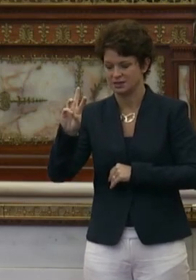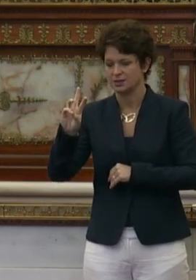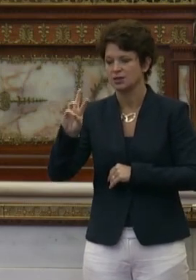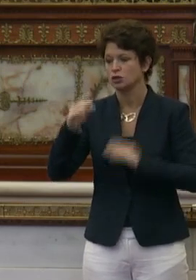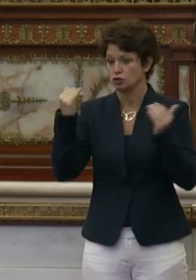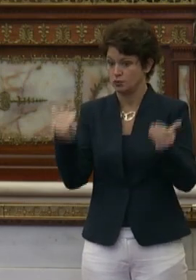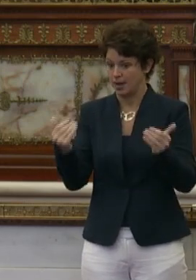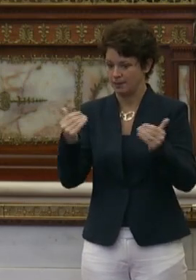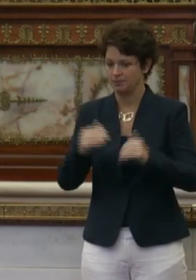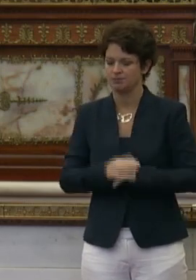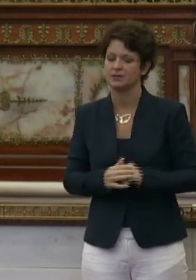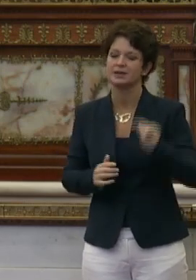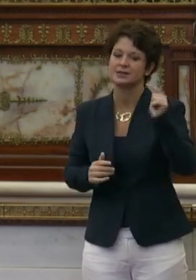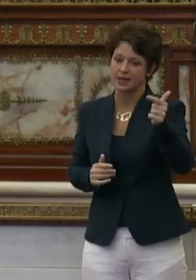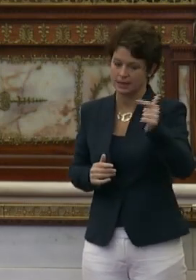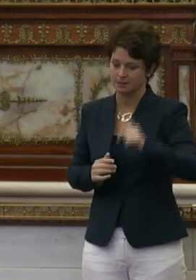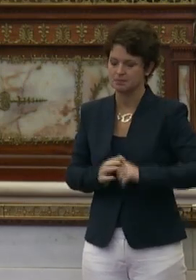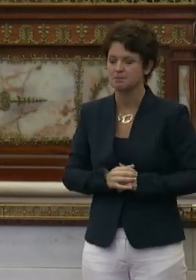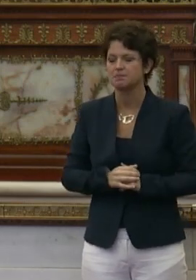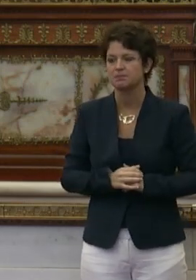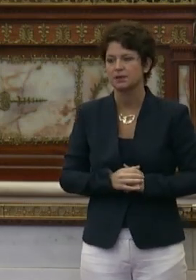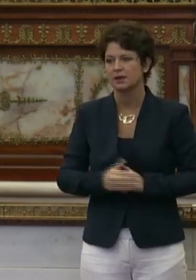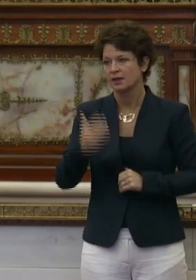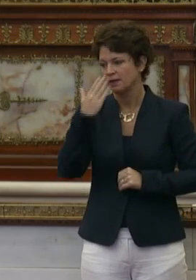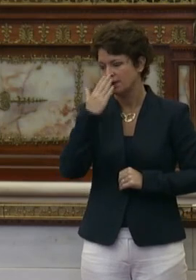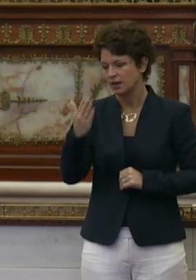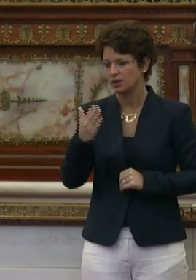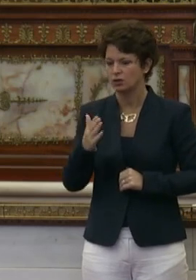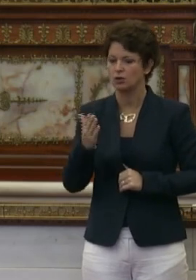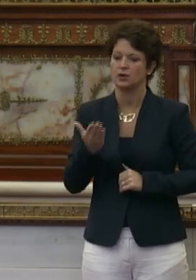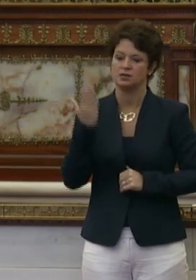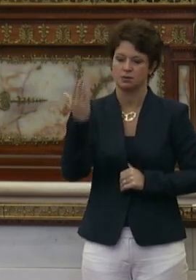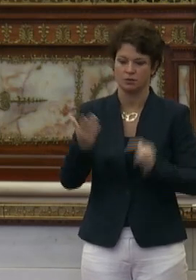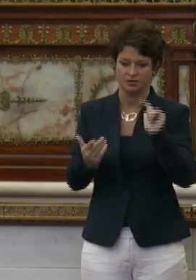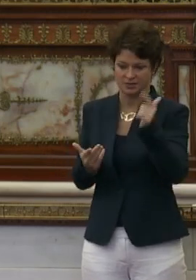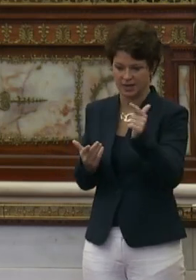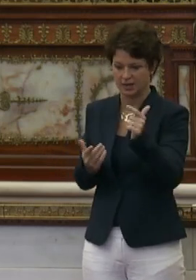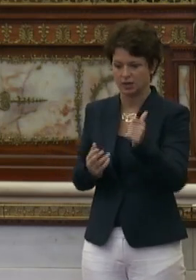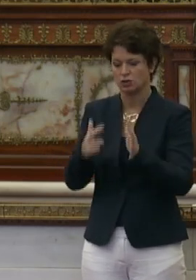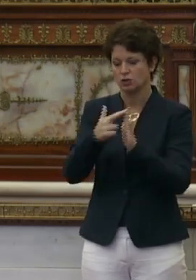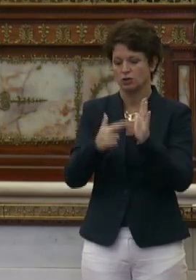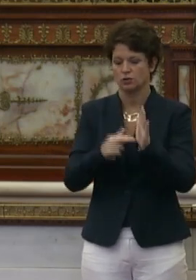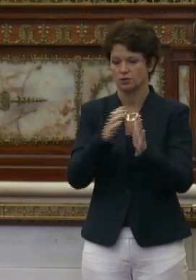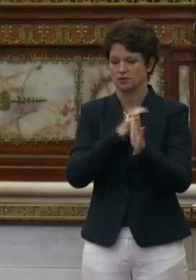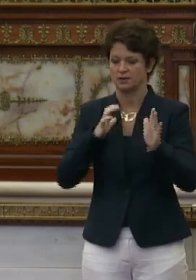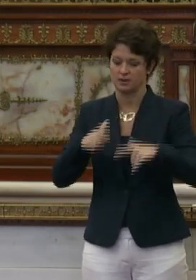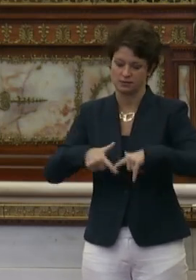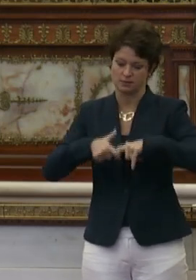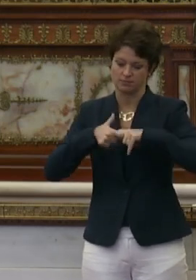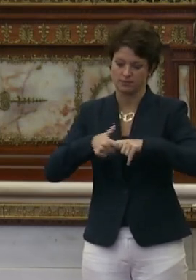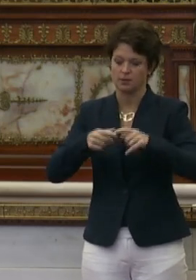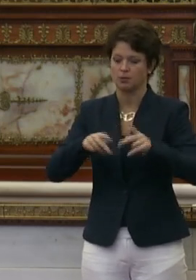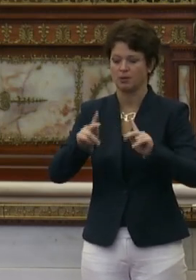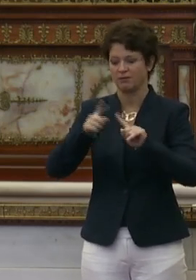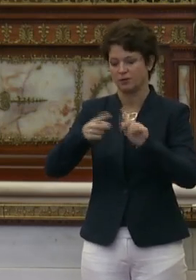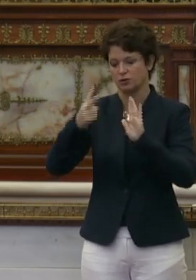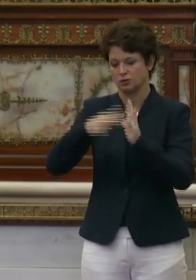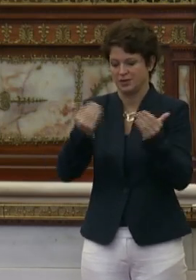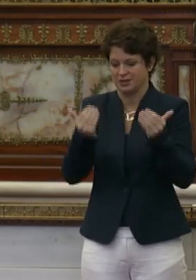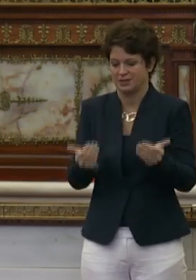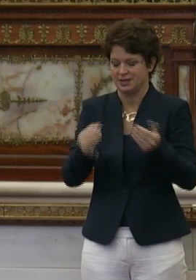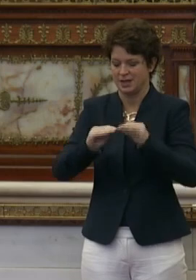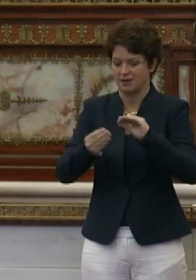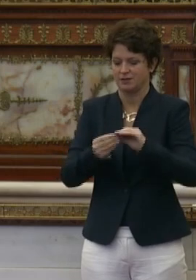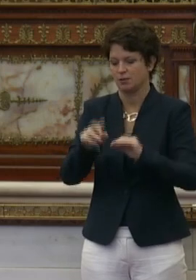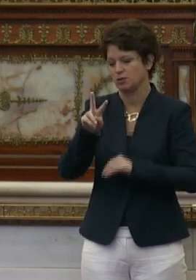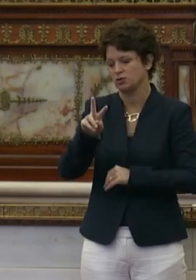200306 today. Second. Thank you. It's been moved and properly seconded that the rules of council be suspended so as to permit first reading this day of